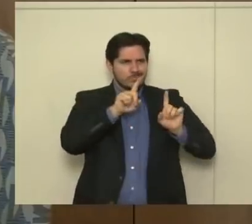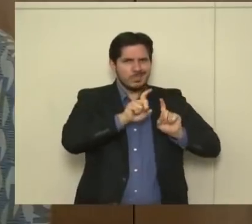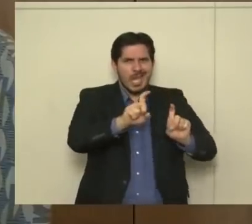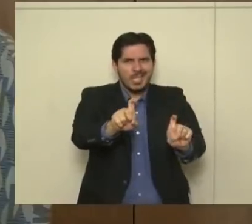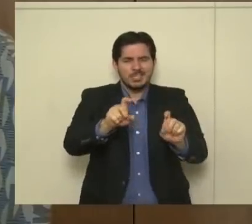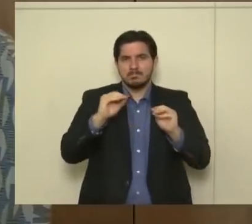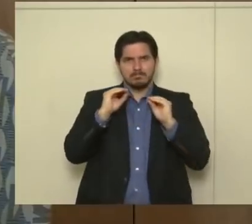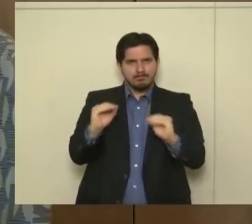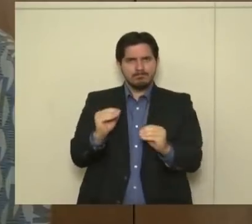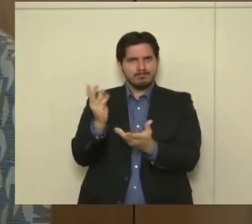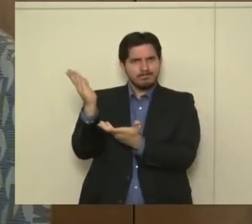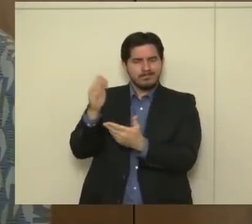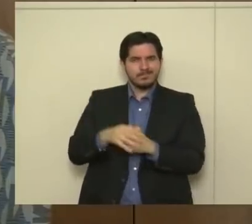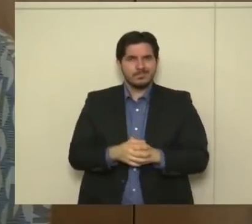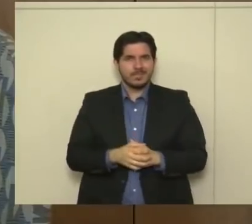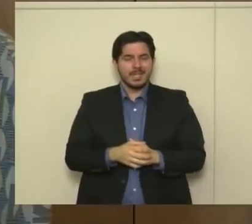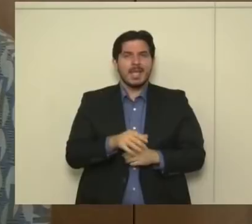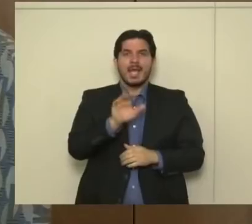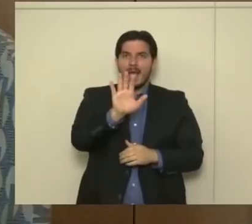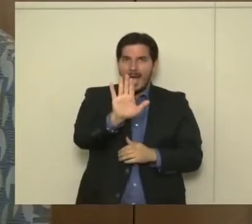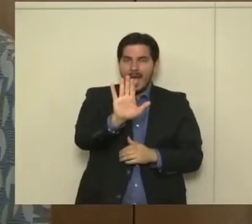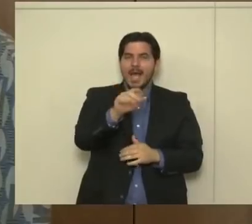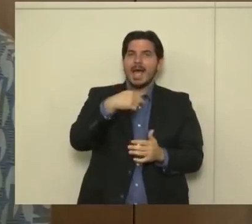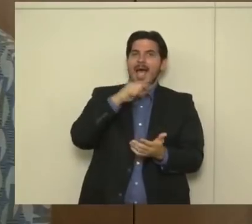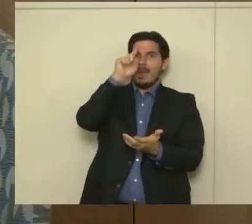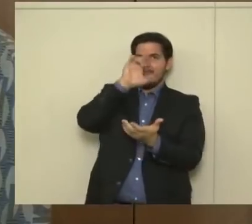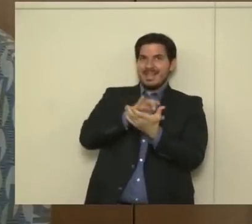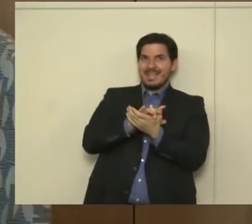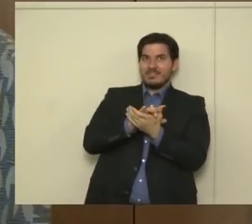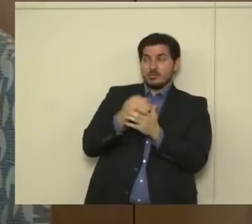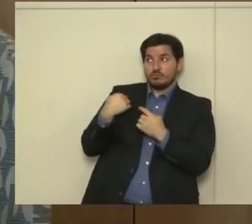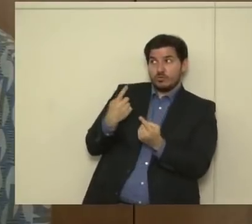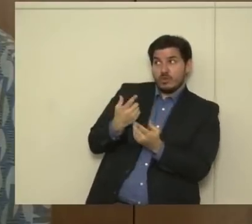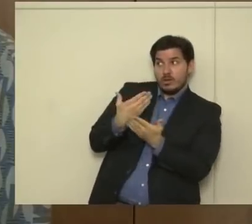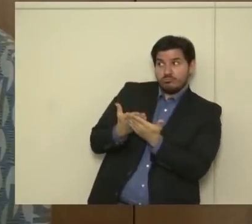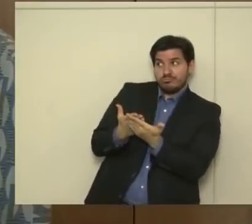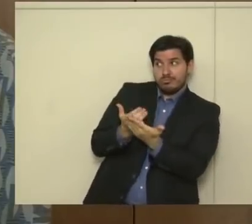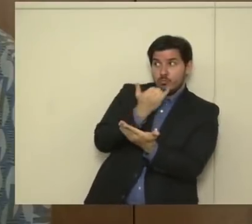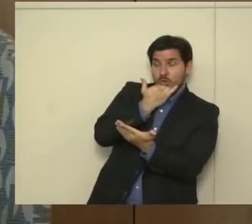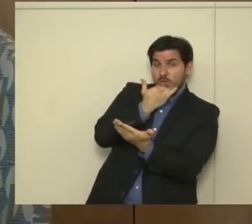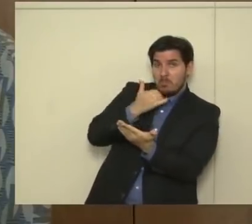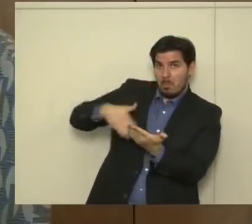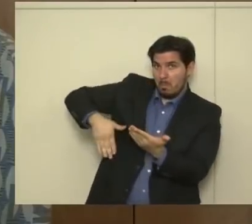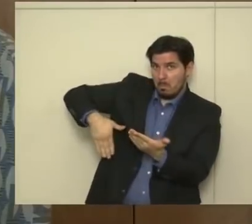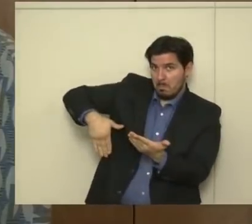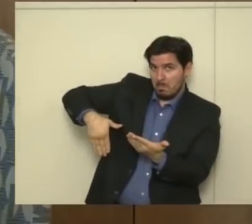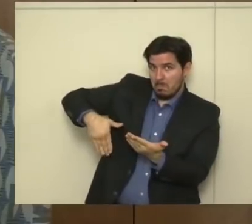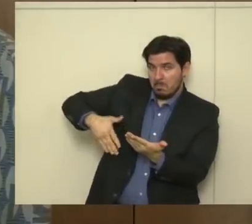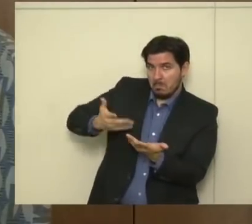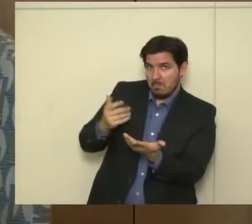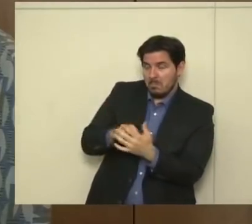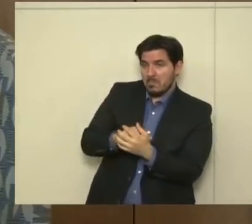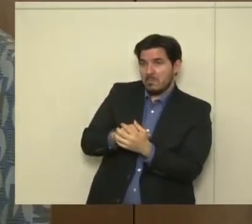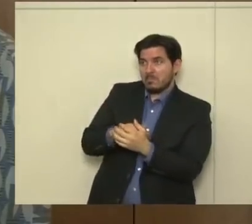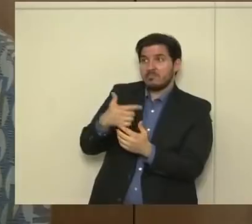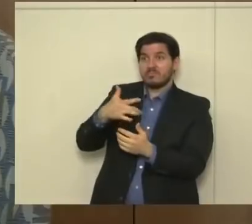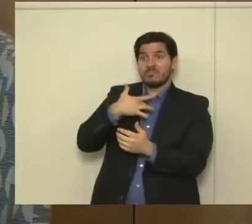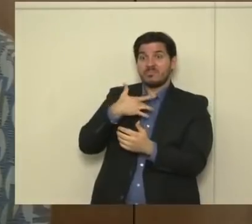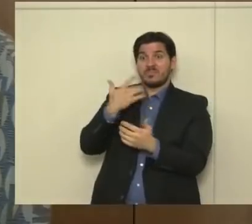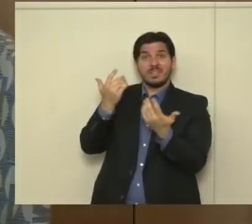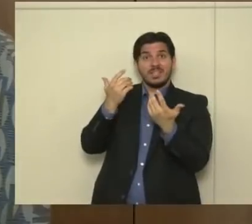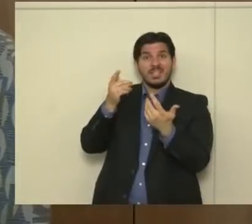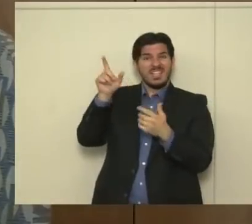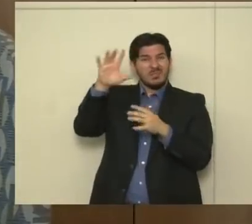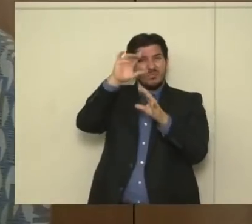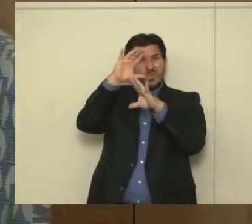to the contrary, that the notion that the president felt that too many tests were resulting in too many